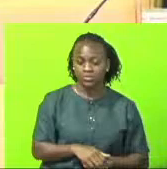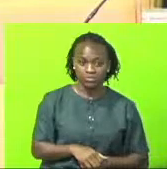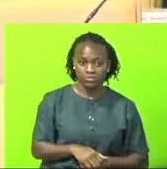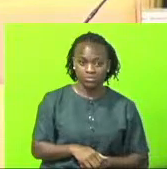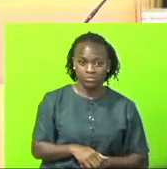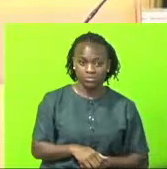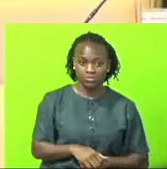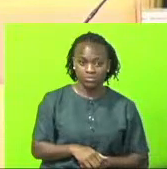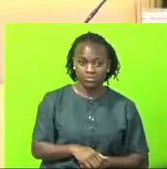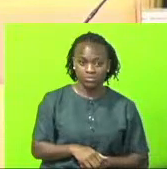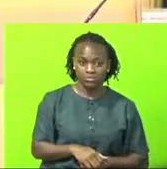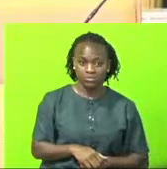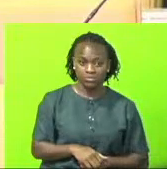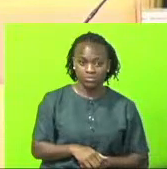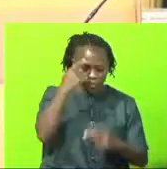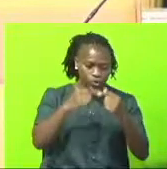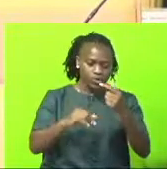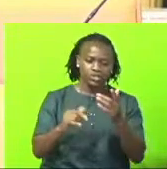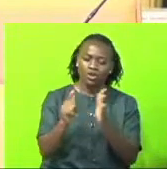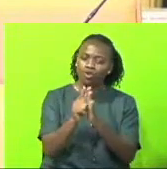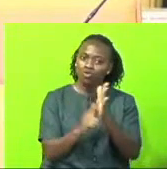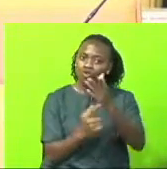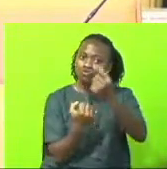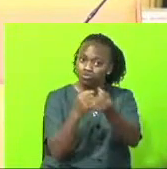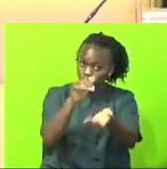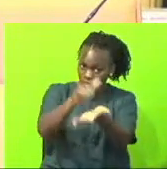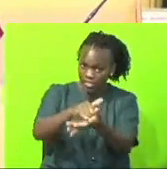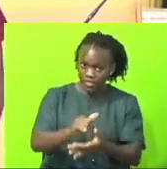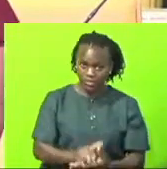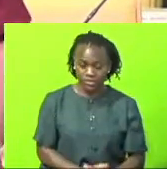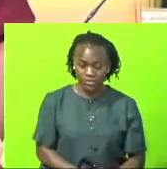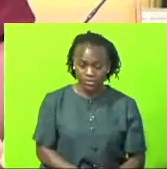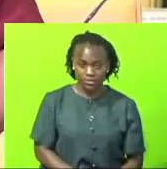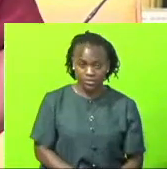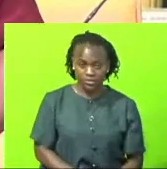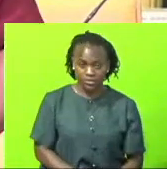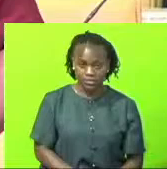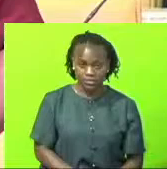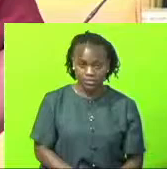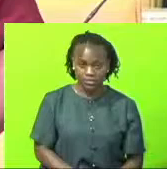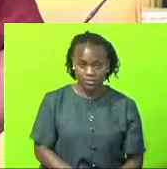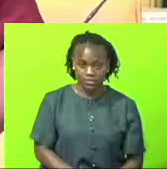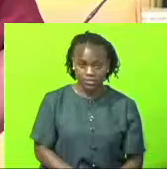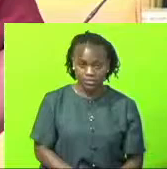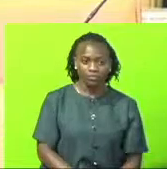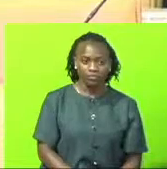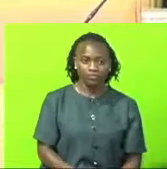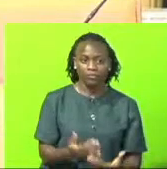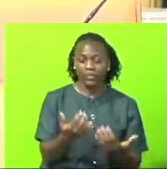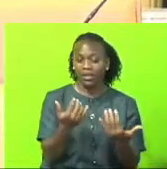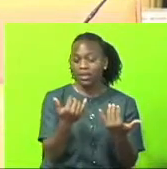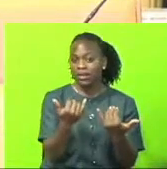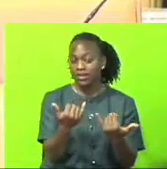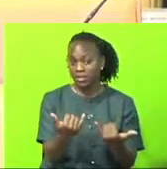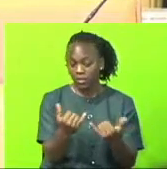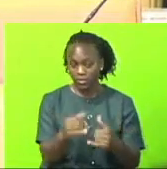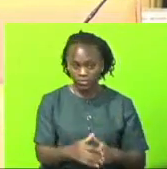under law. Mr. Speaker, there's operation of automaticity of